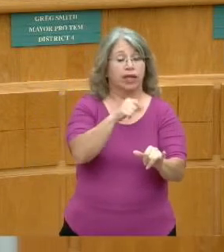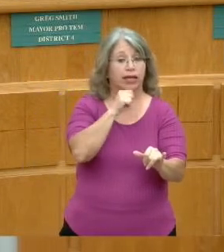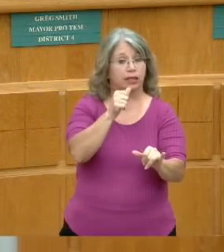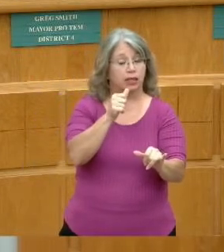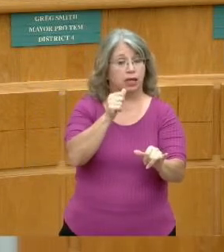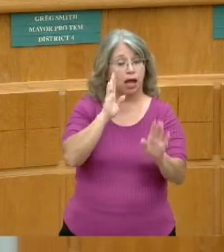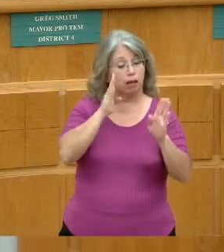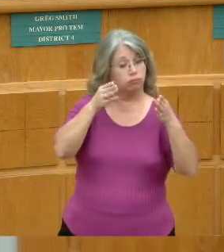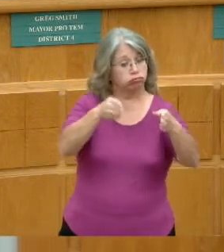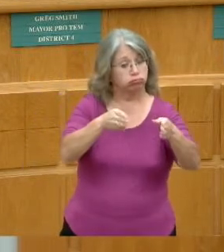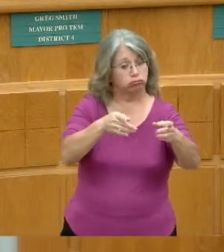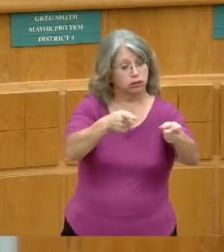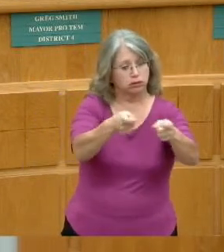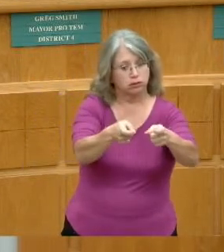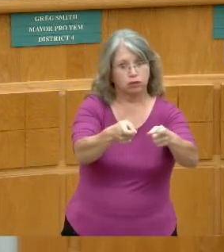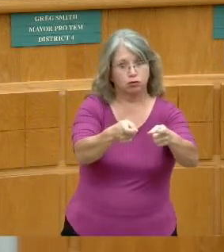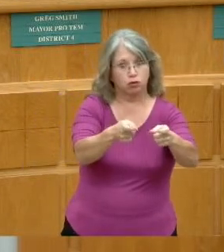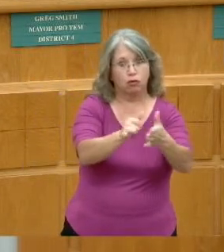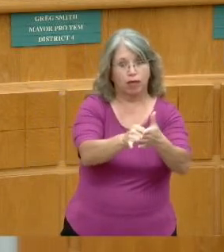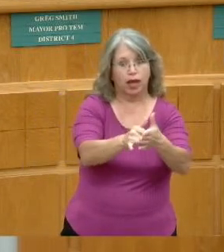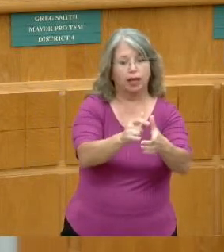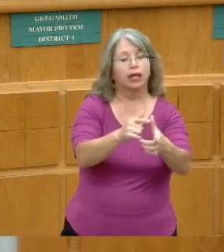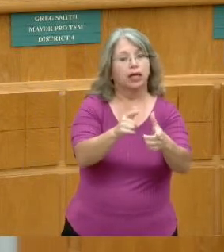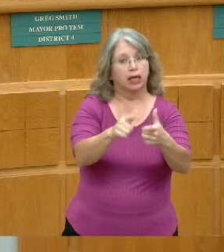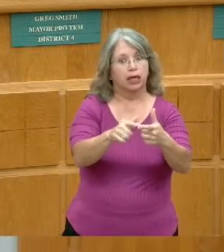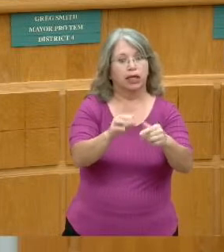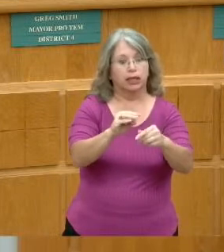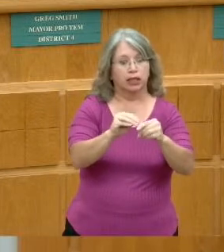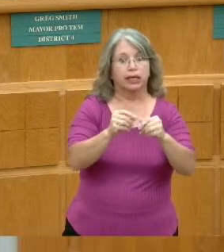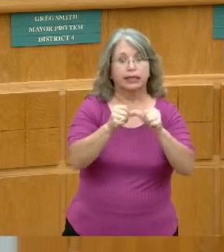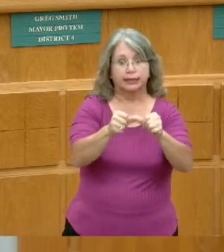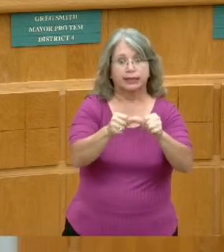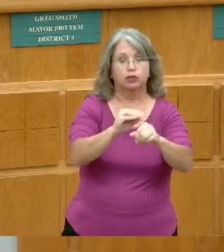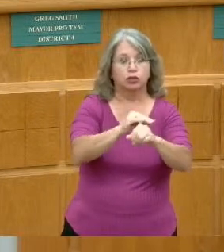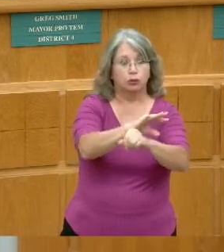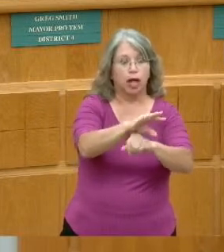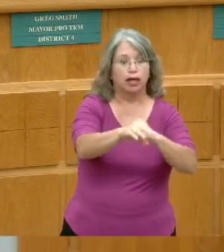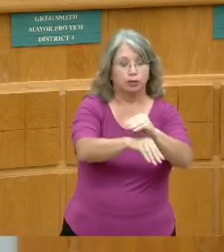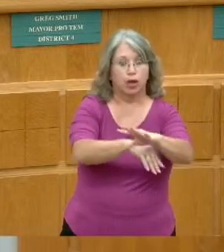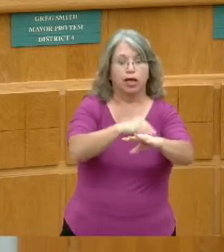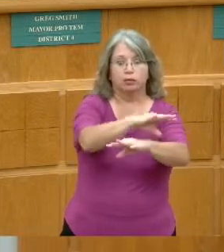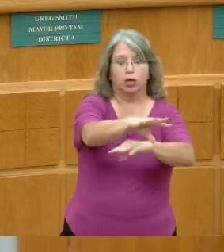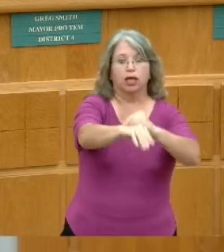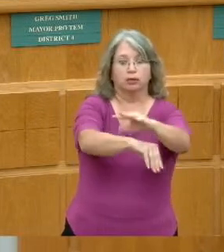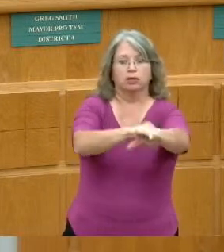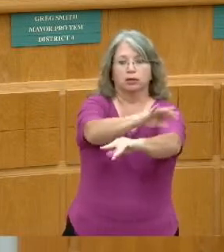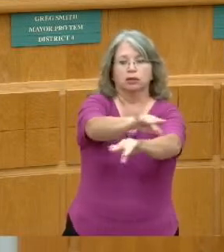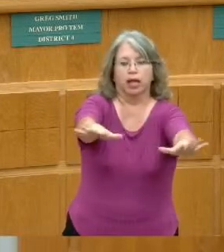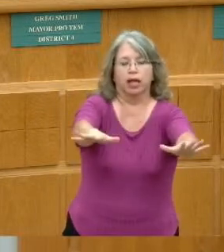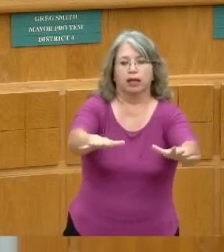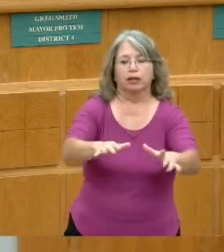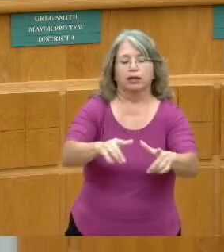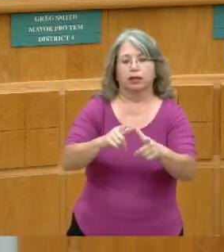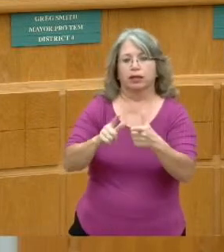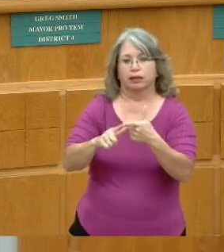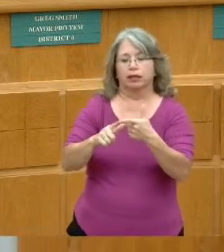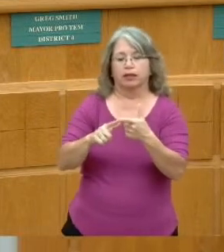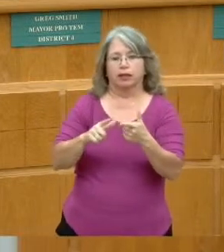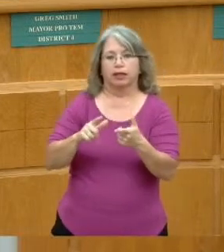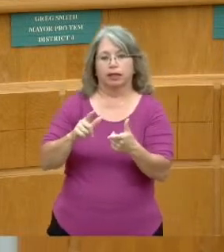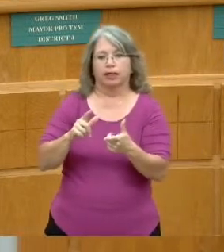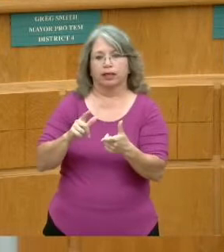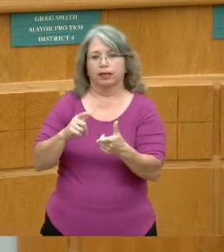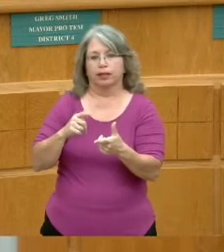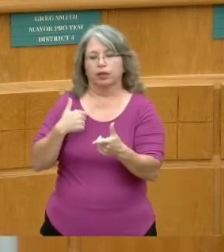have pivoted and said, okay, well, this outbreak's not contained, we went up and we're continuing to go up, then that would drive